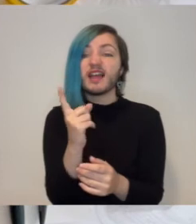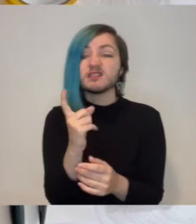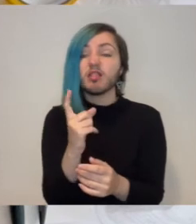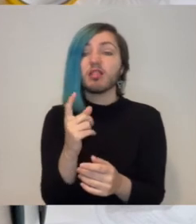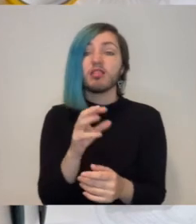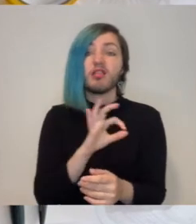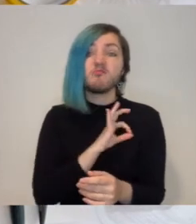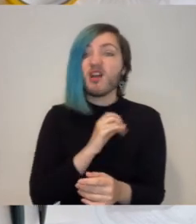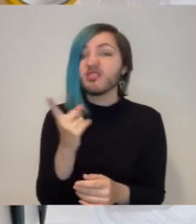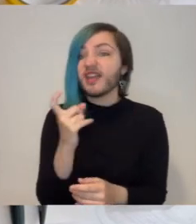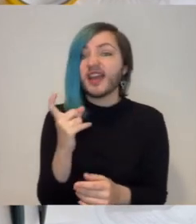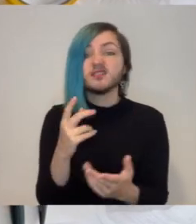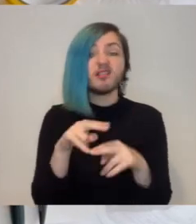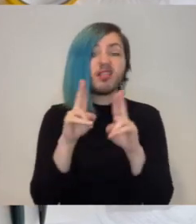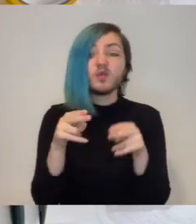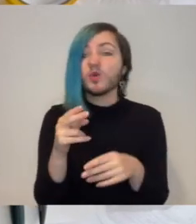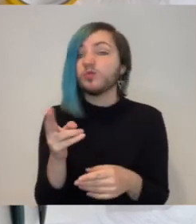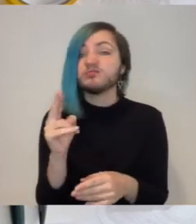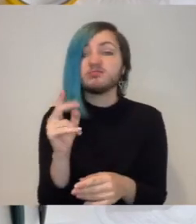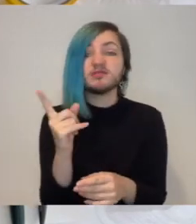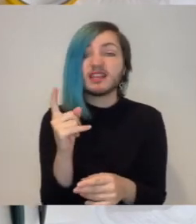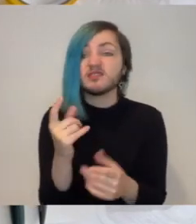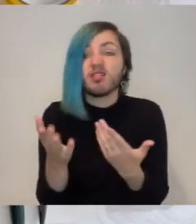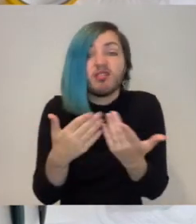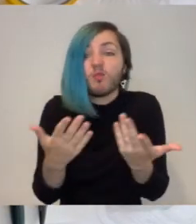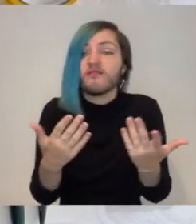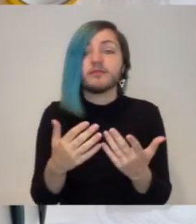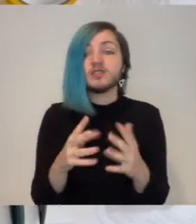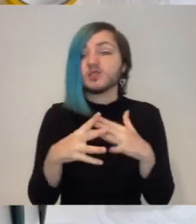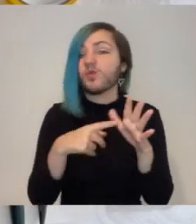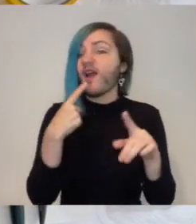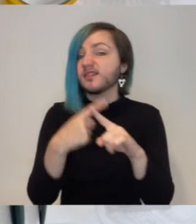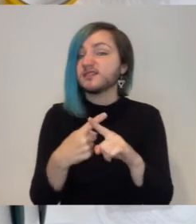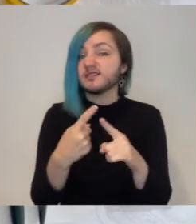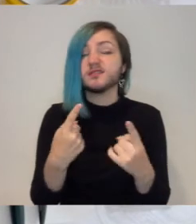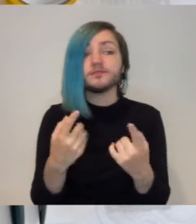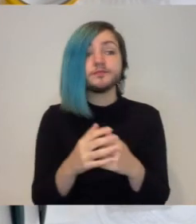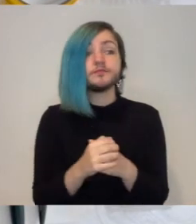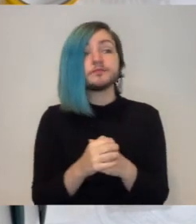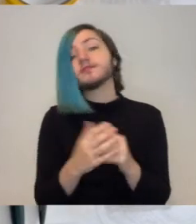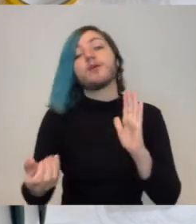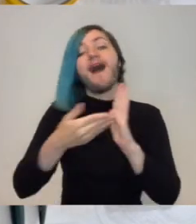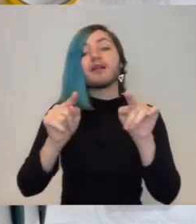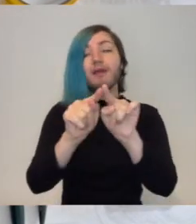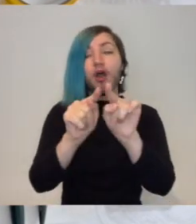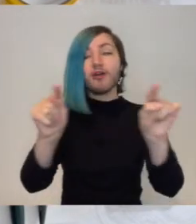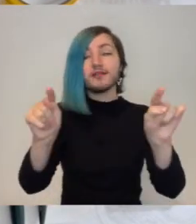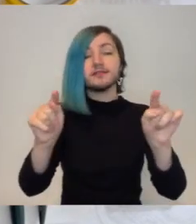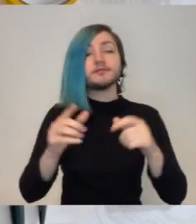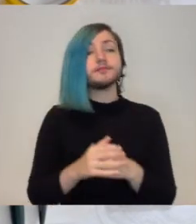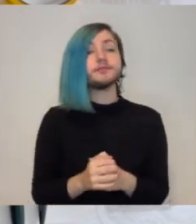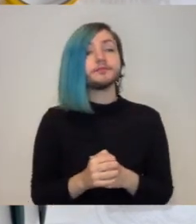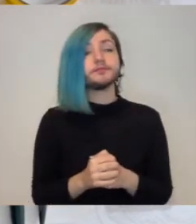be a birthday candle, household candle, and I'm just going to put my horizon in there, and I just want